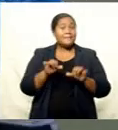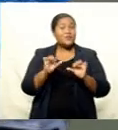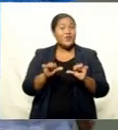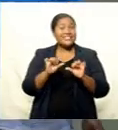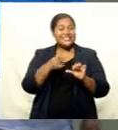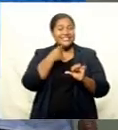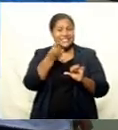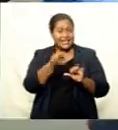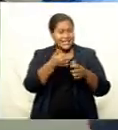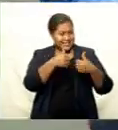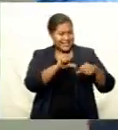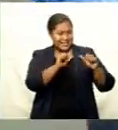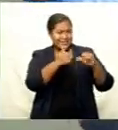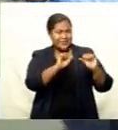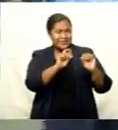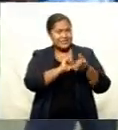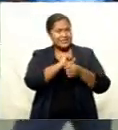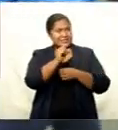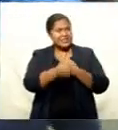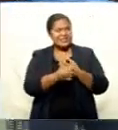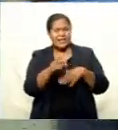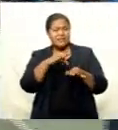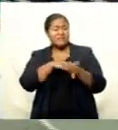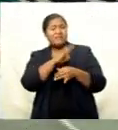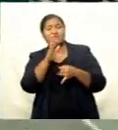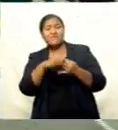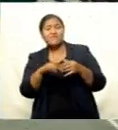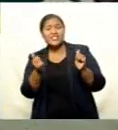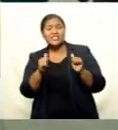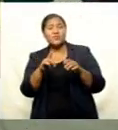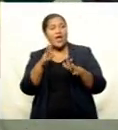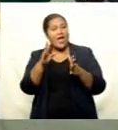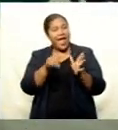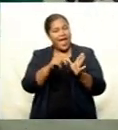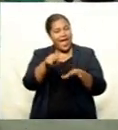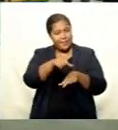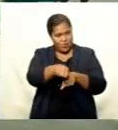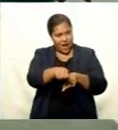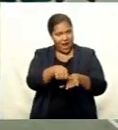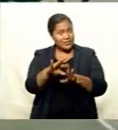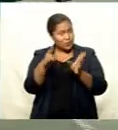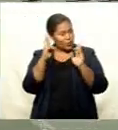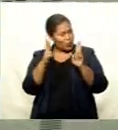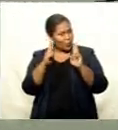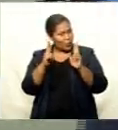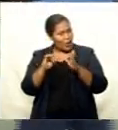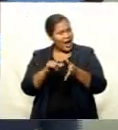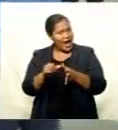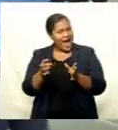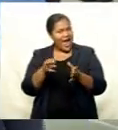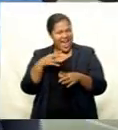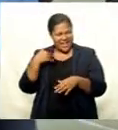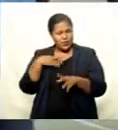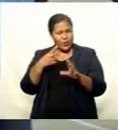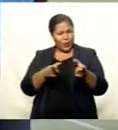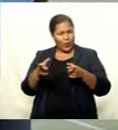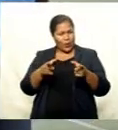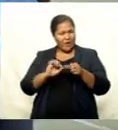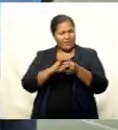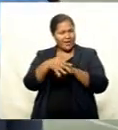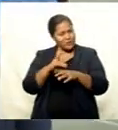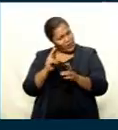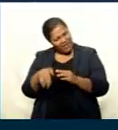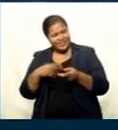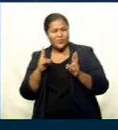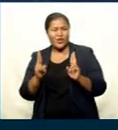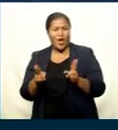after a successful season that ended in April, they are hopeful the health ministry will be able to contain the virus so things may return to